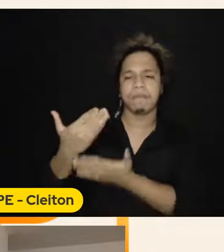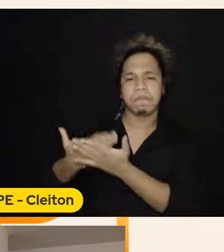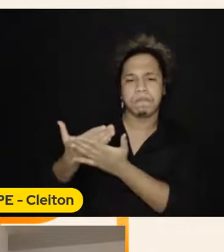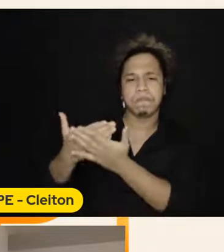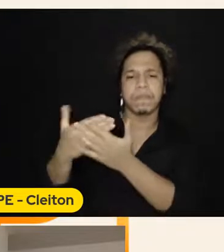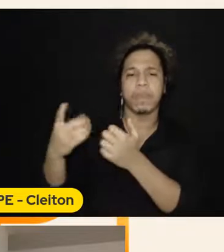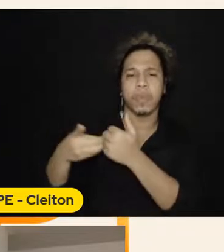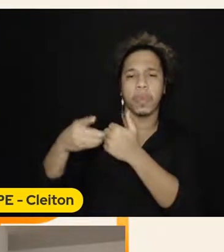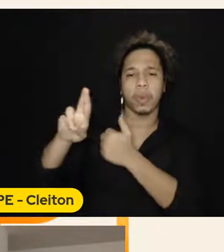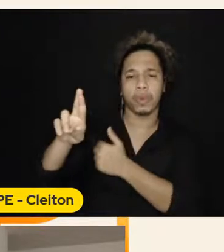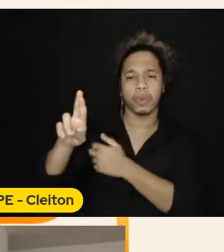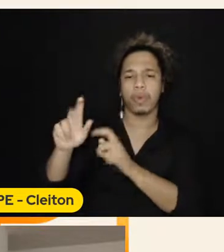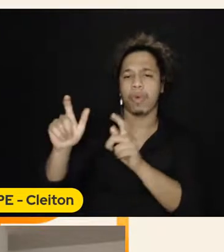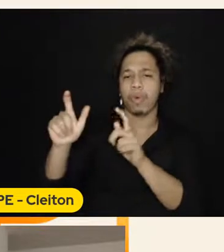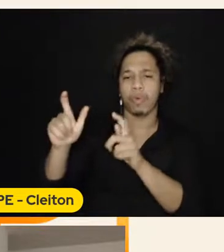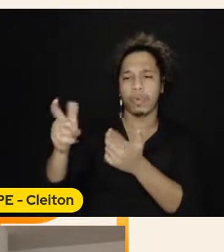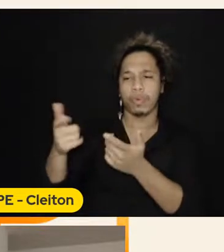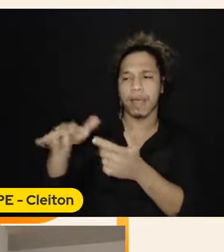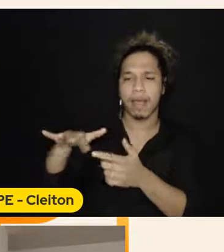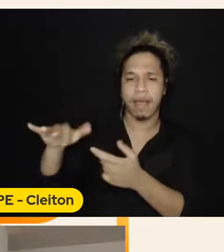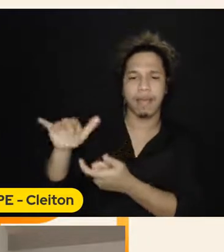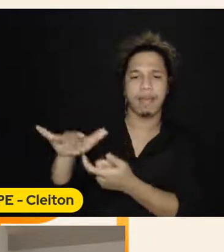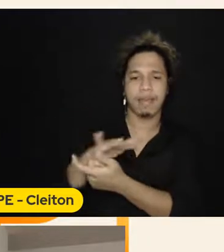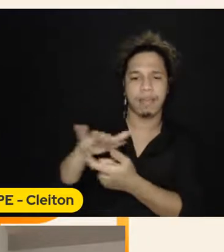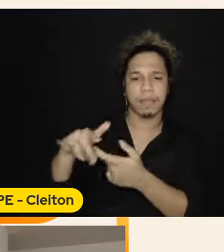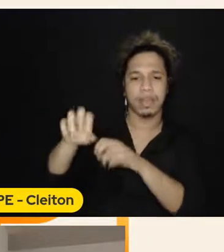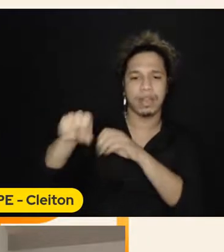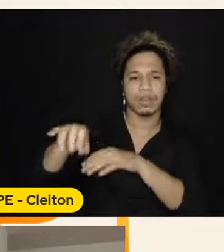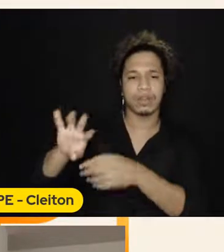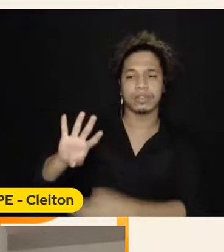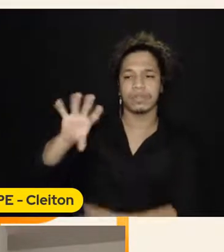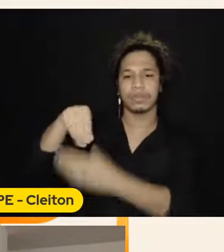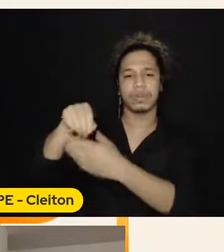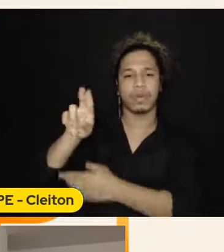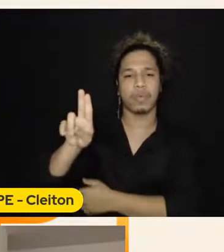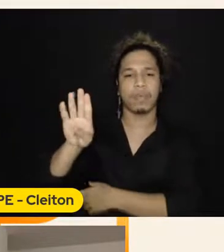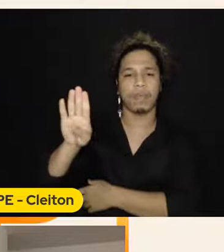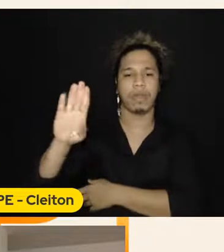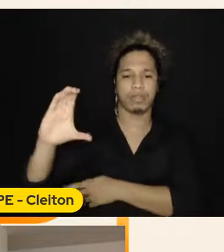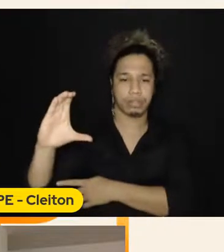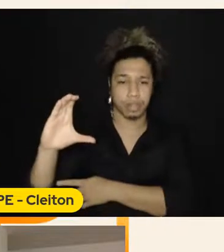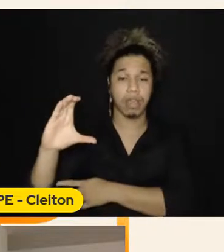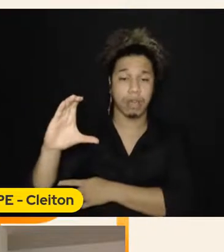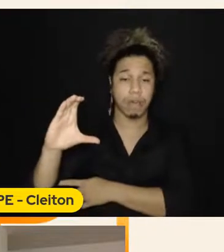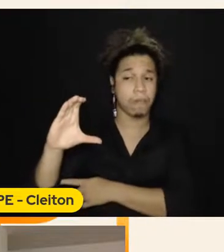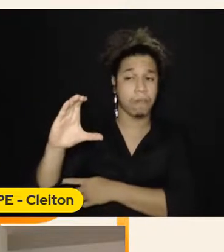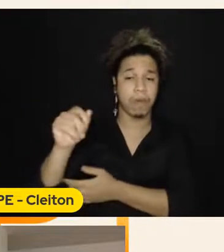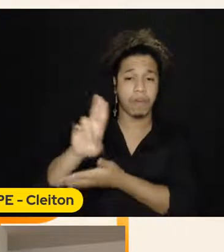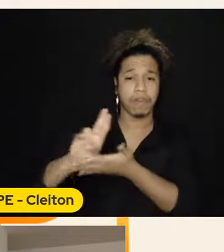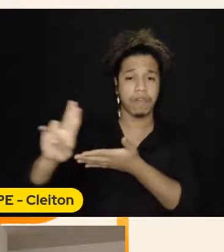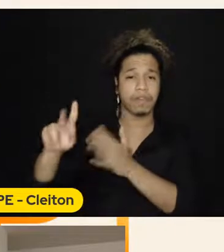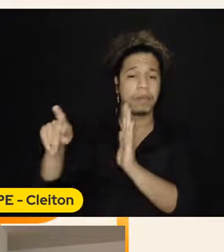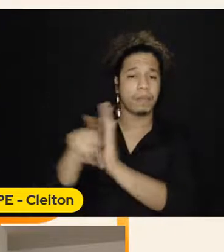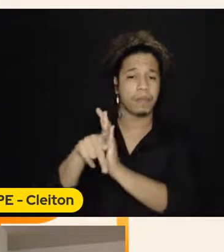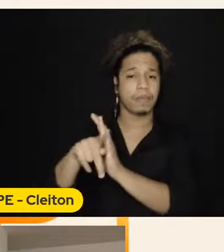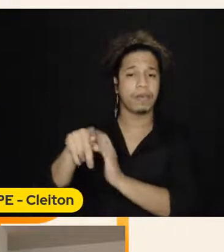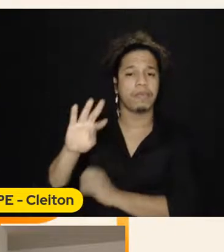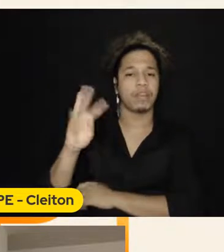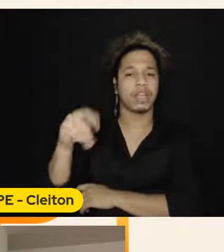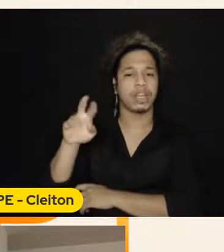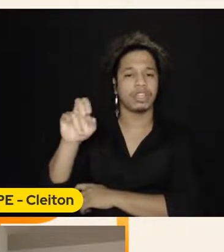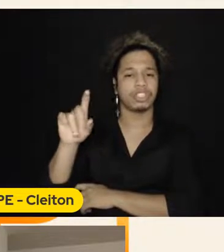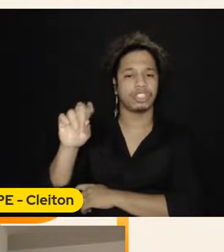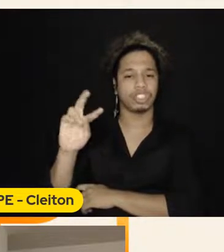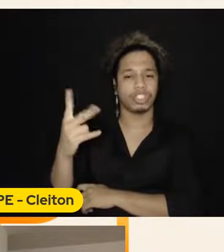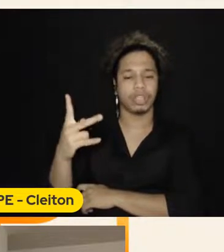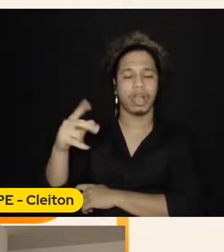and literacy education at the UBC, University of British Columbia. He holds a Master of